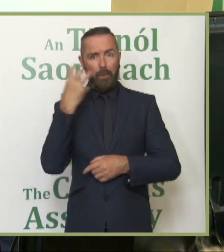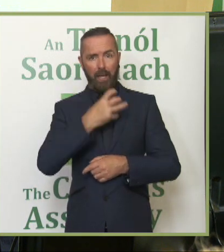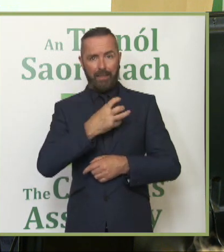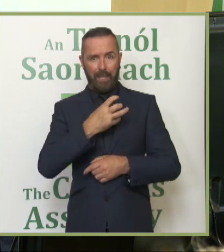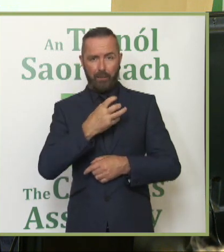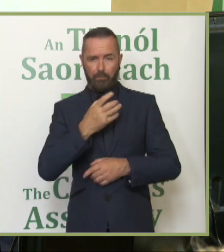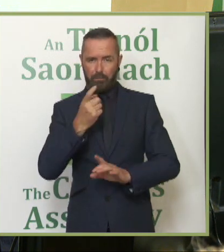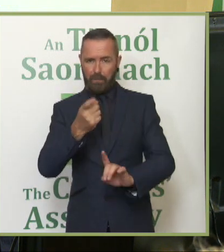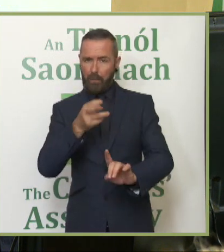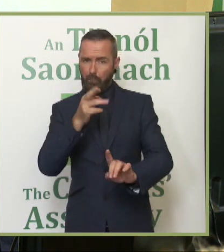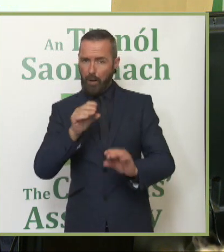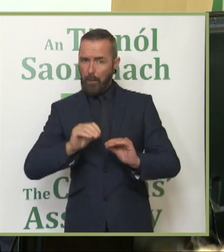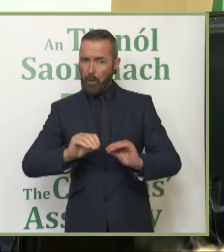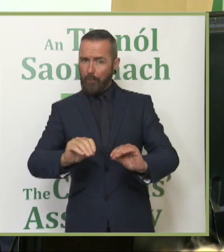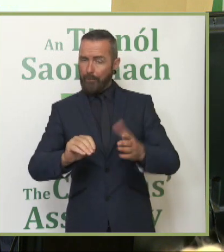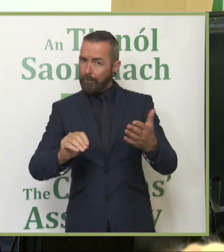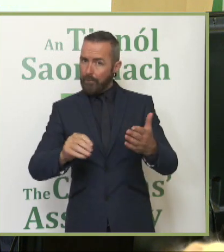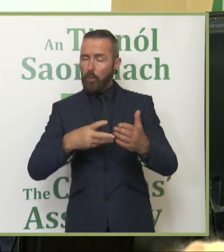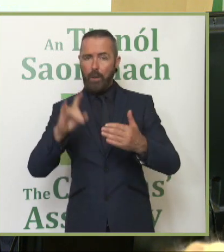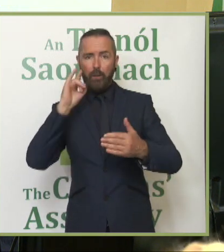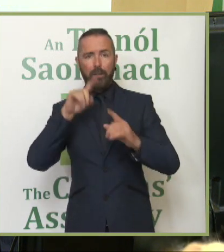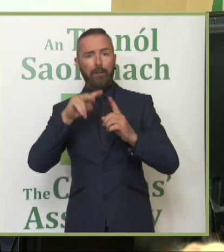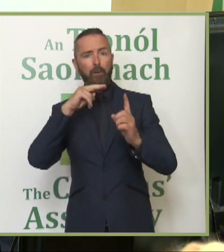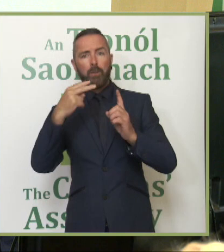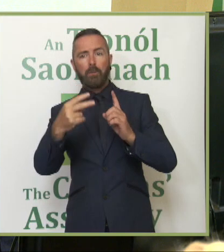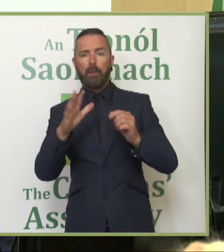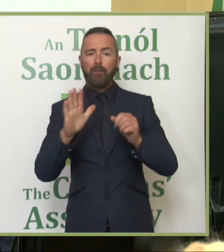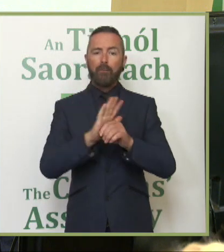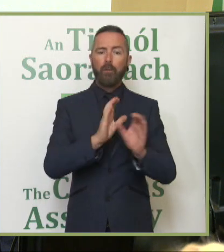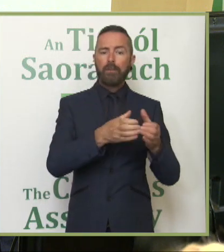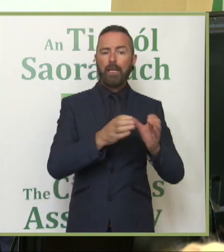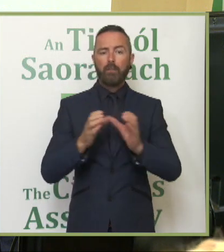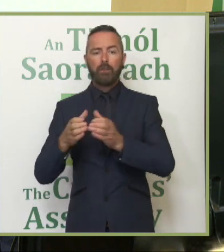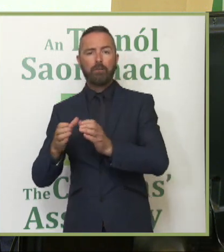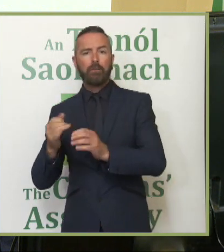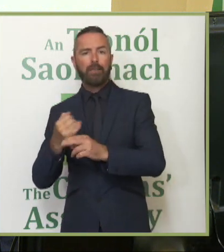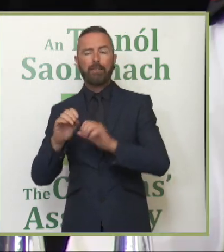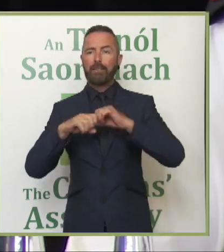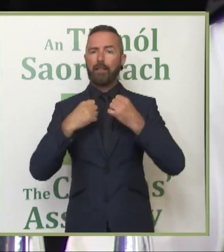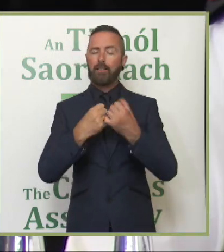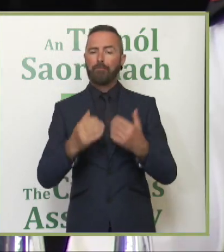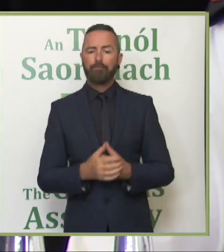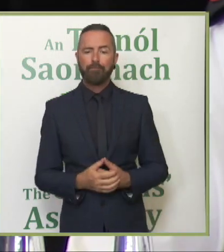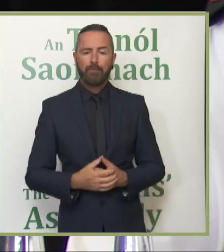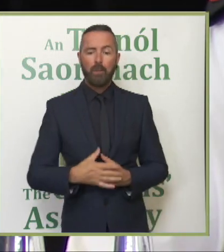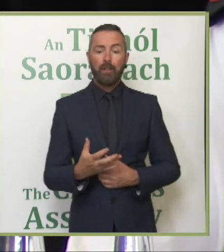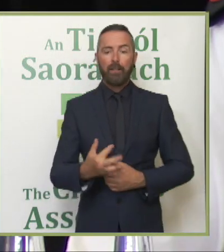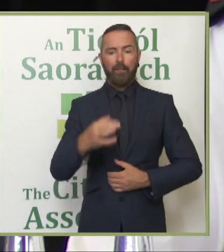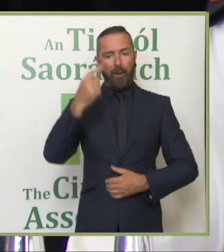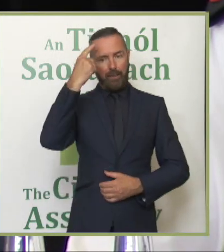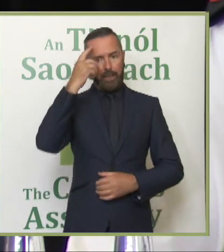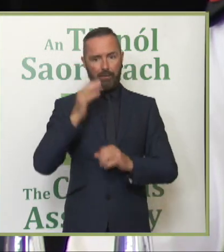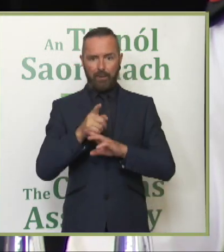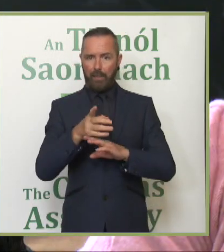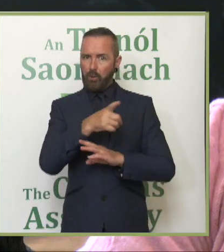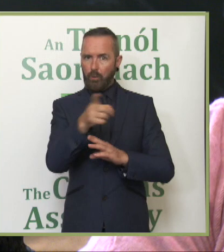they considered to be the right ones when you've heard views from a whole number of sections of society? So if we get a sense of that, I think you'd be doing very